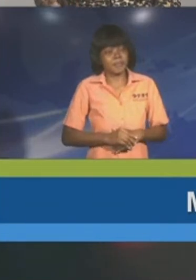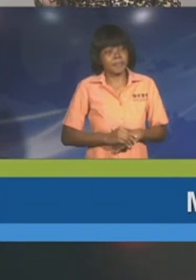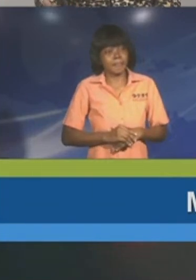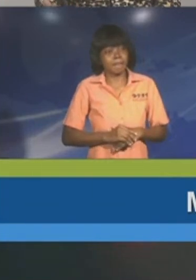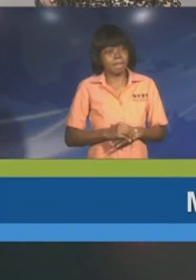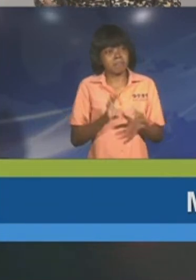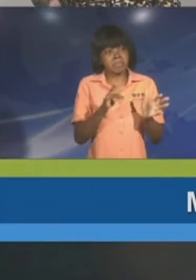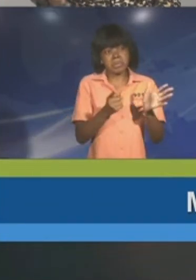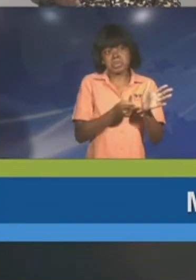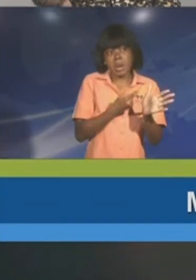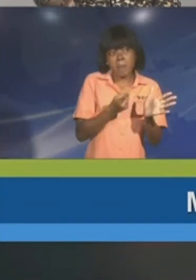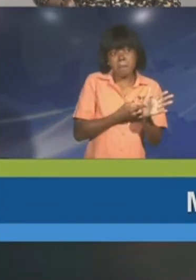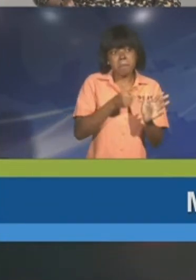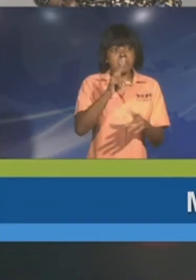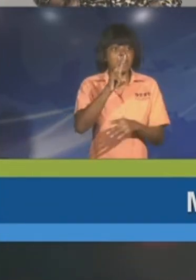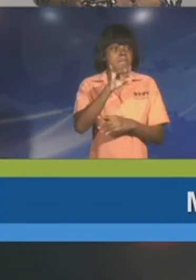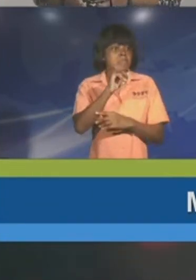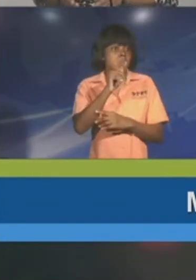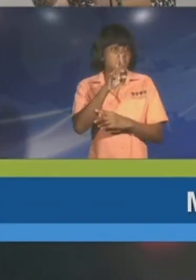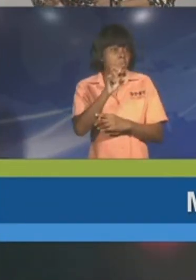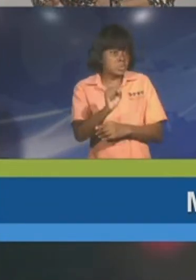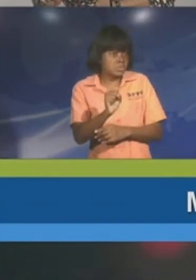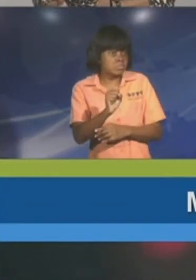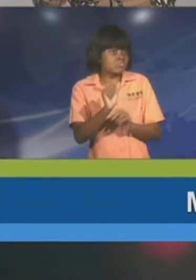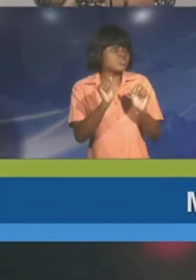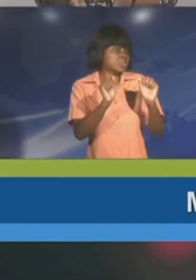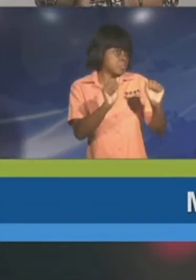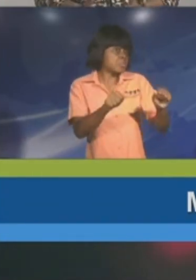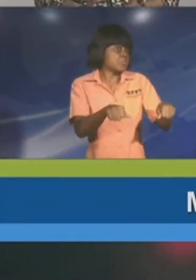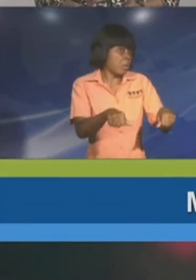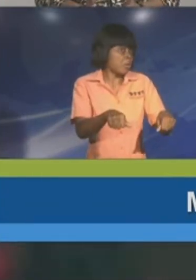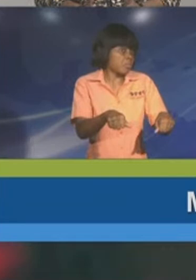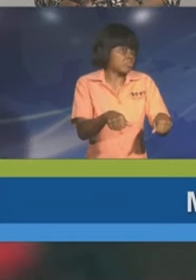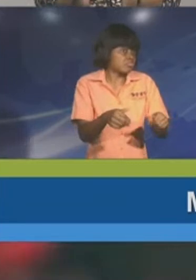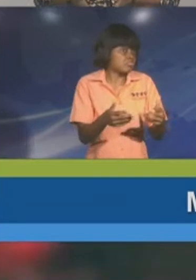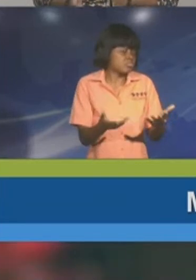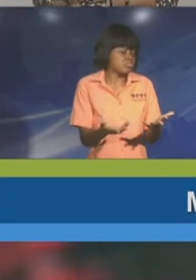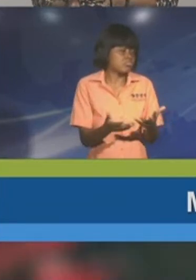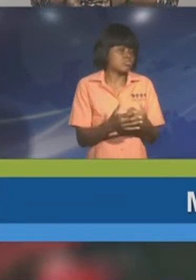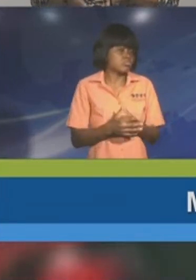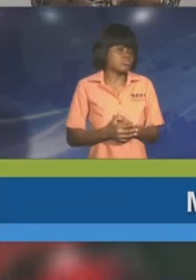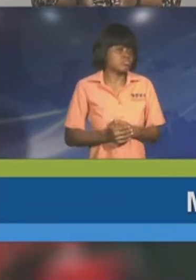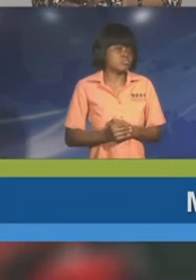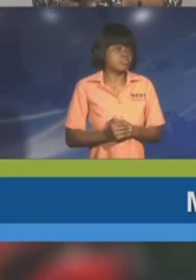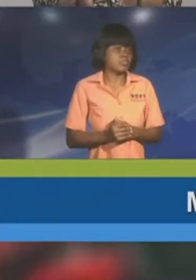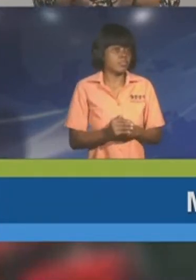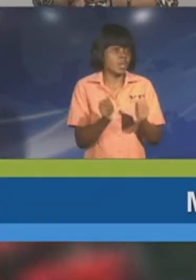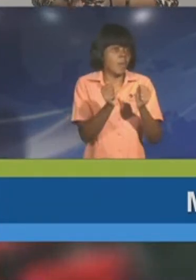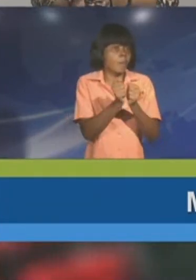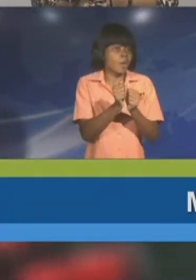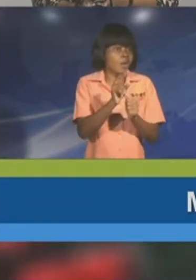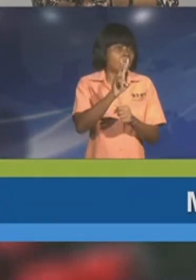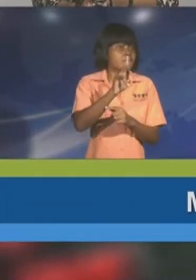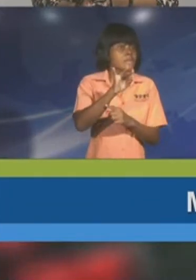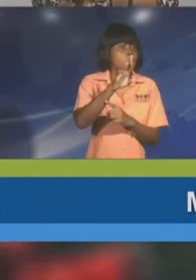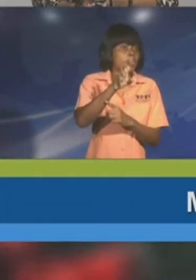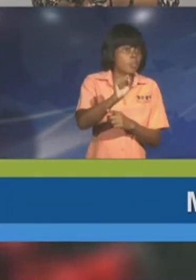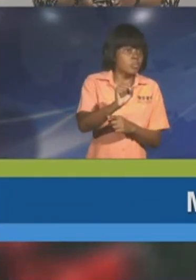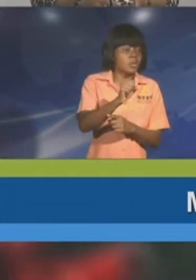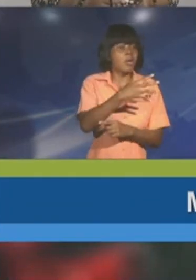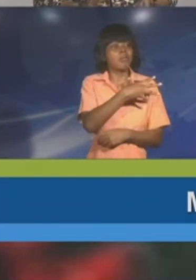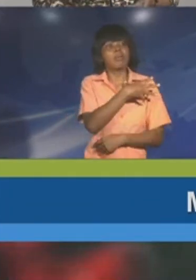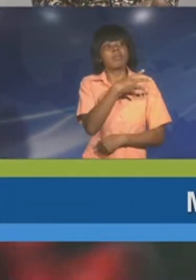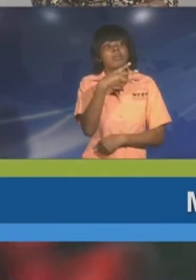threshold for having the fever lower. So with these viruses and fever, we've been having an increase in febrile